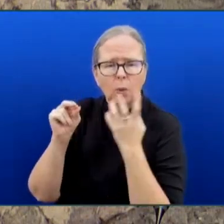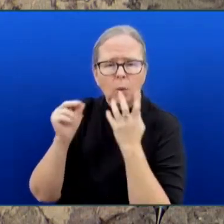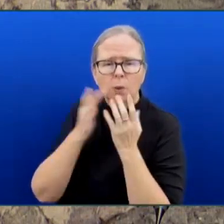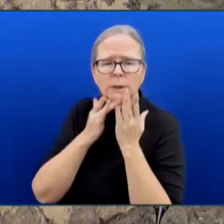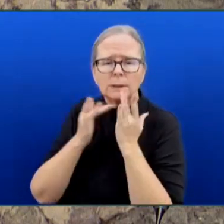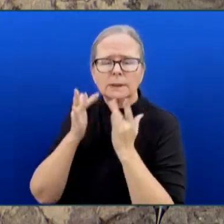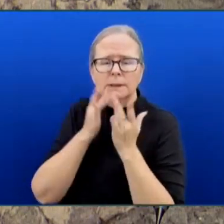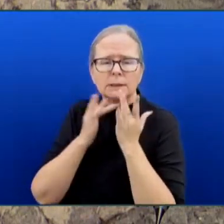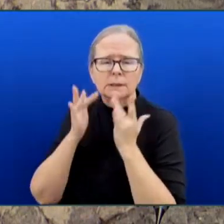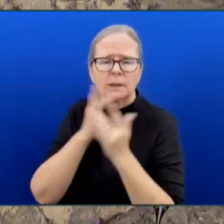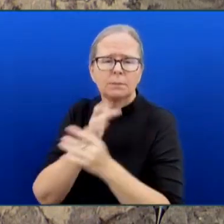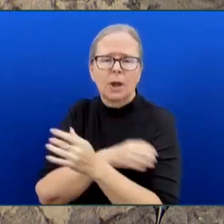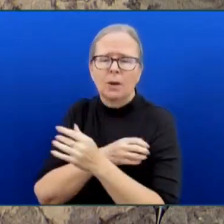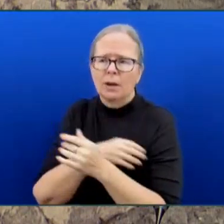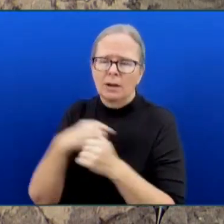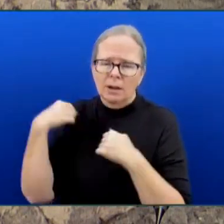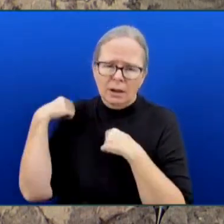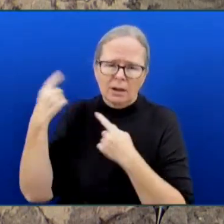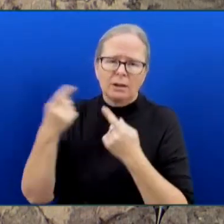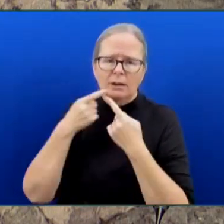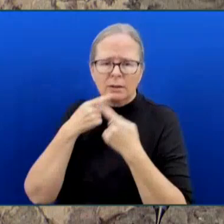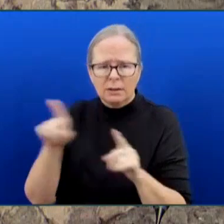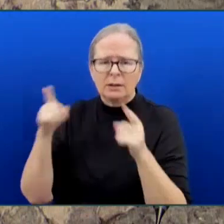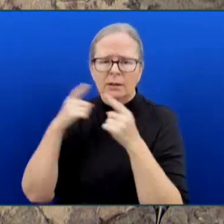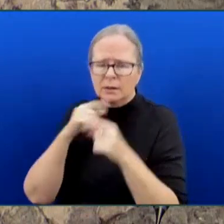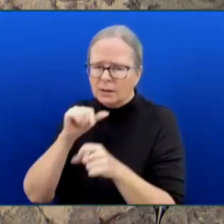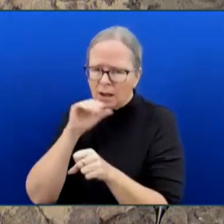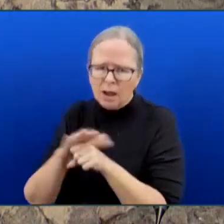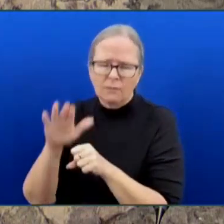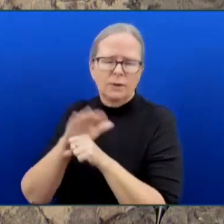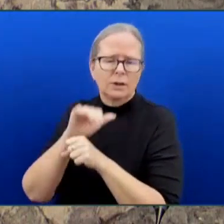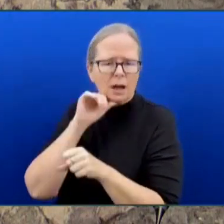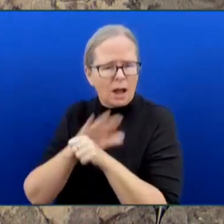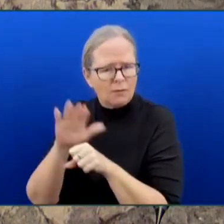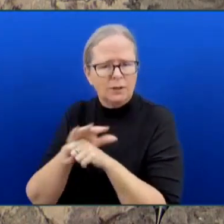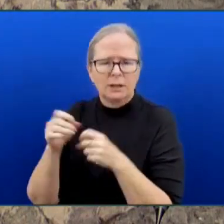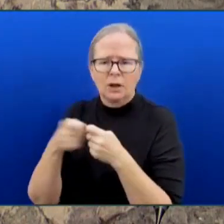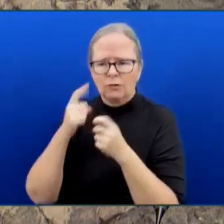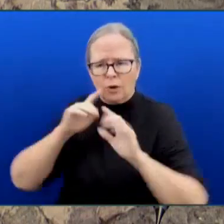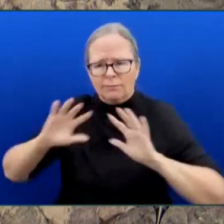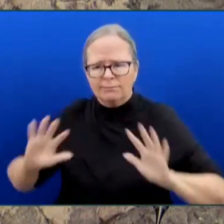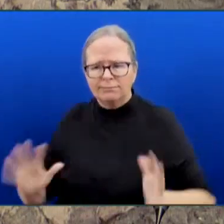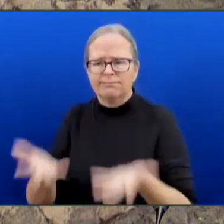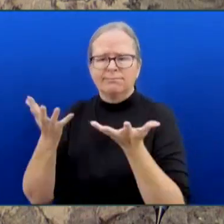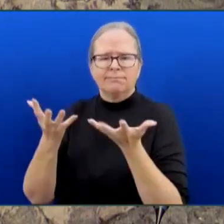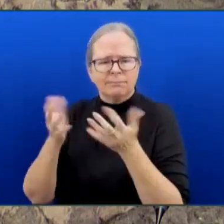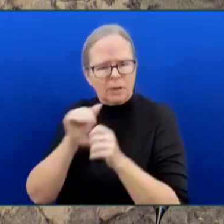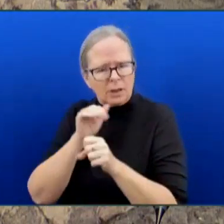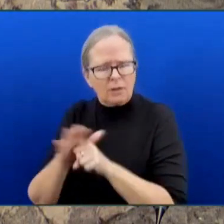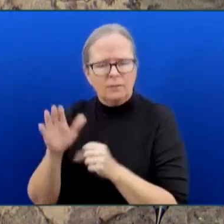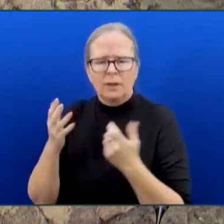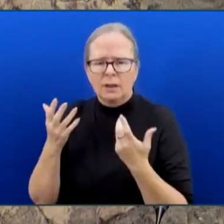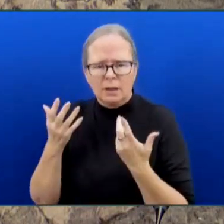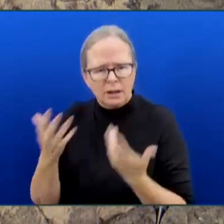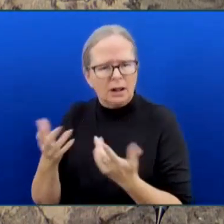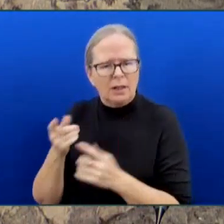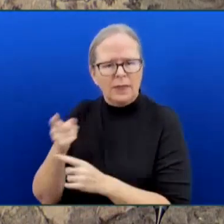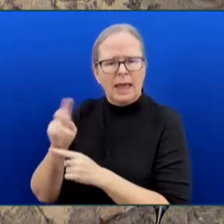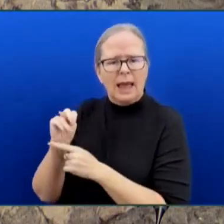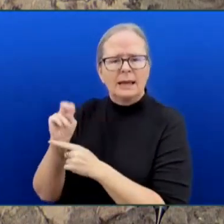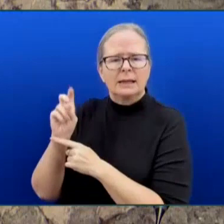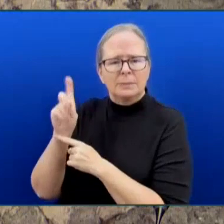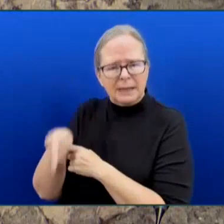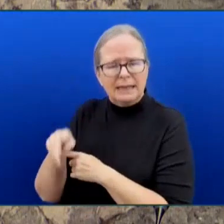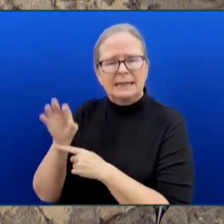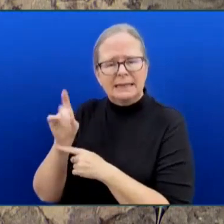enough electricity for industrial development. This NDP government were the ones that delayed and opposed Site C and shut down